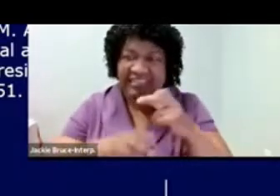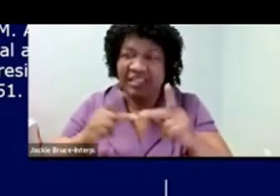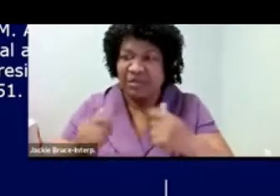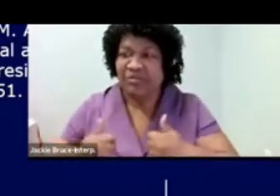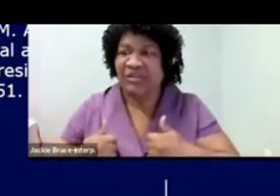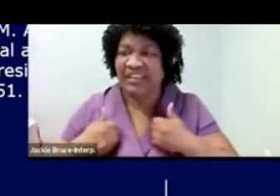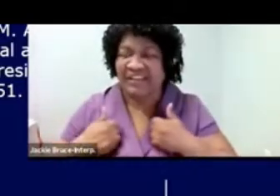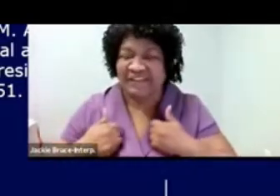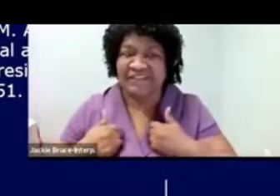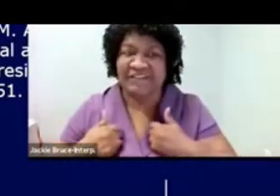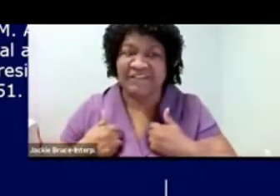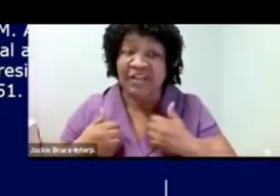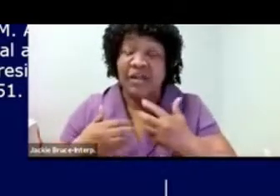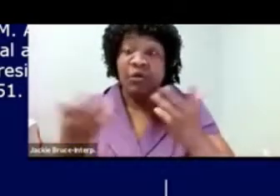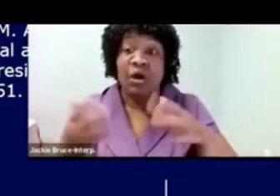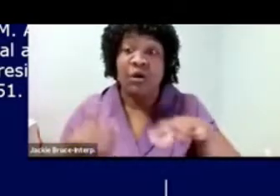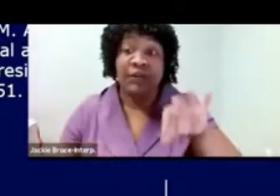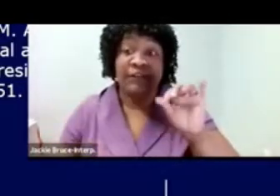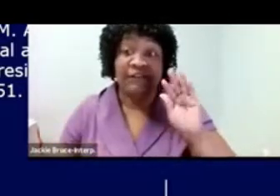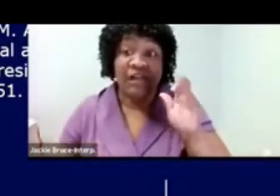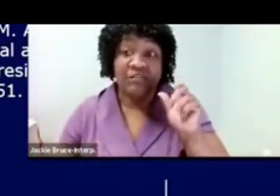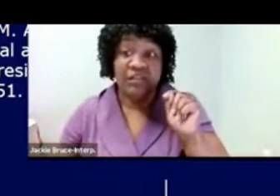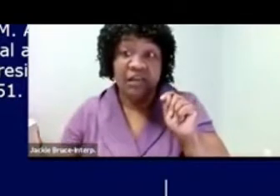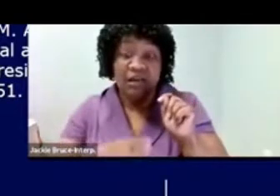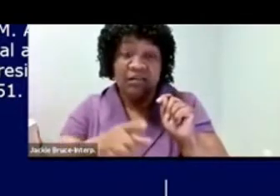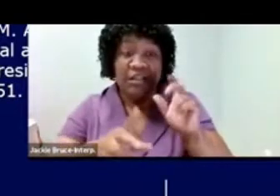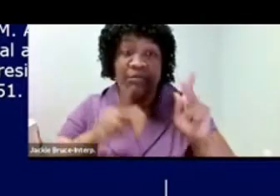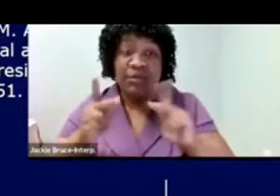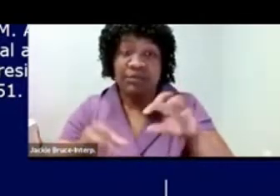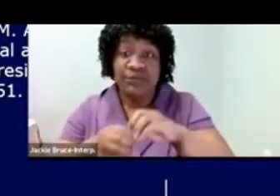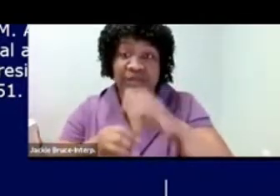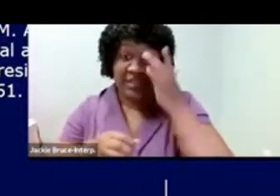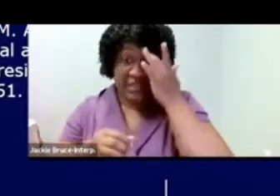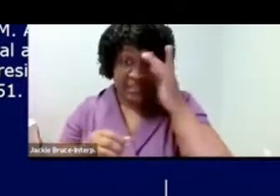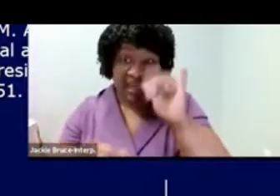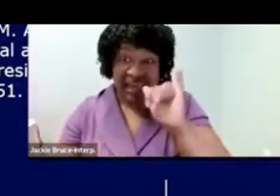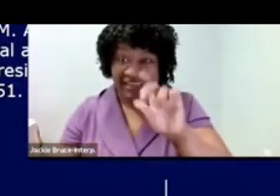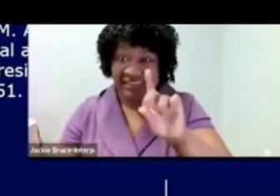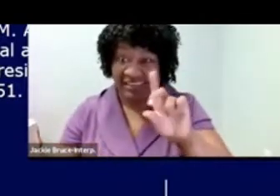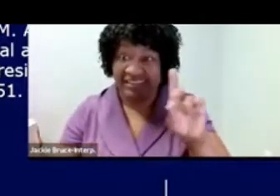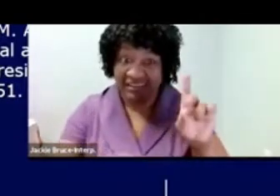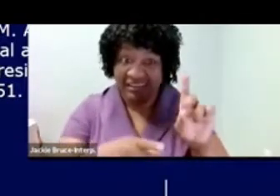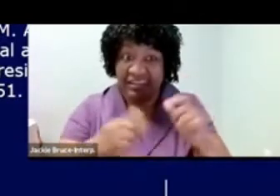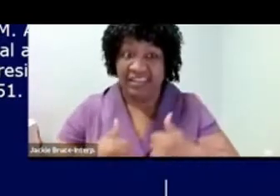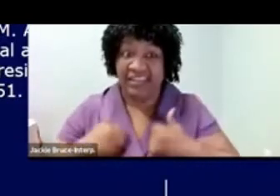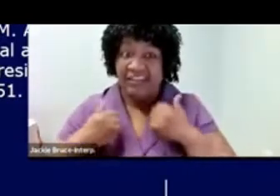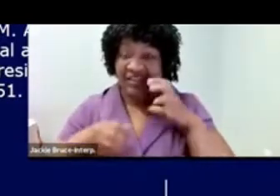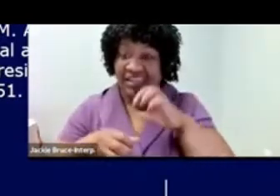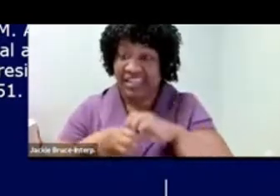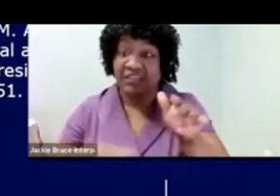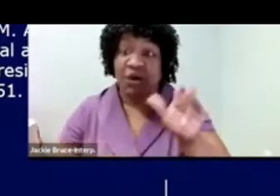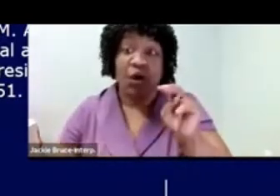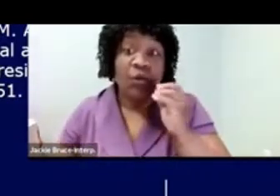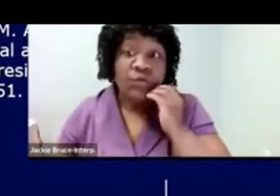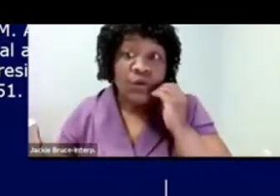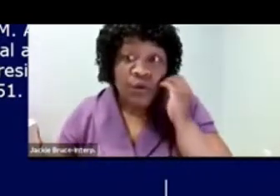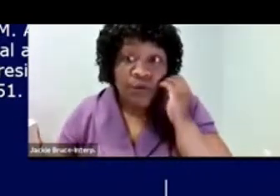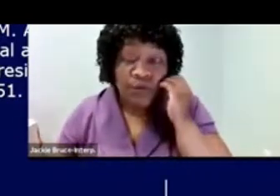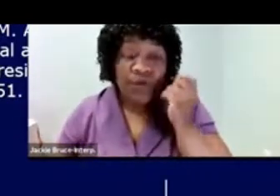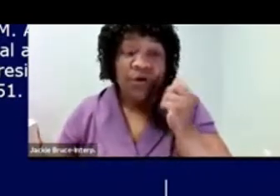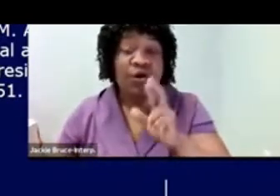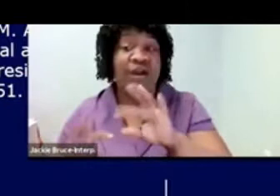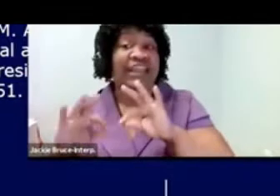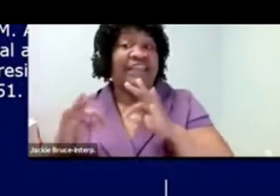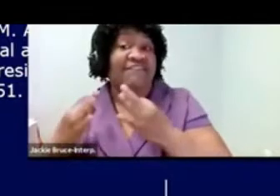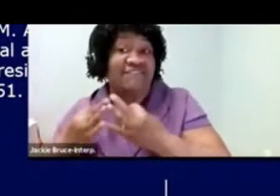lived. What we found here is that people with intellectual and developmental disability living in either their own home or a